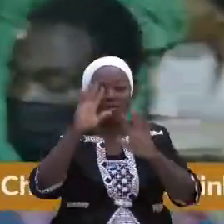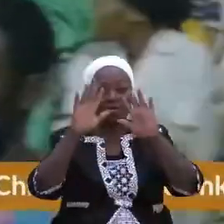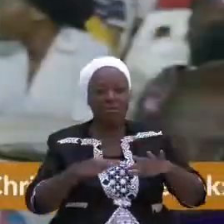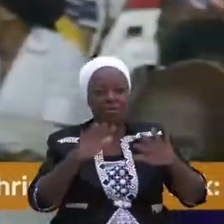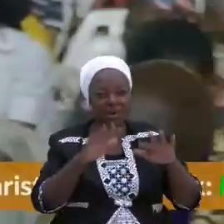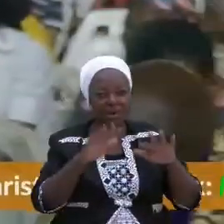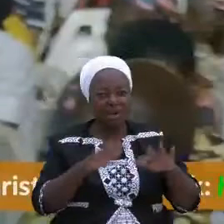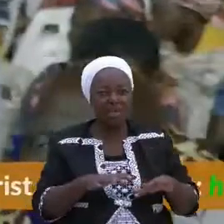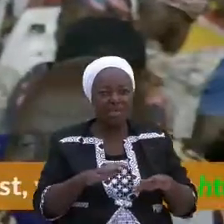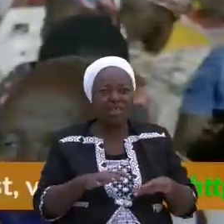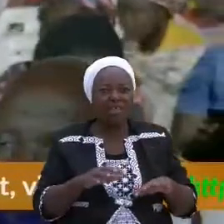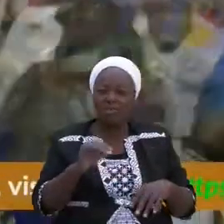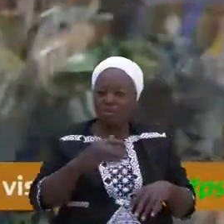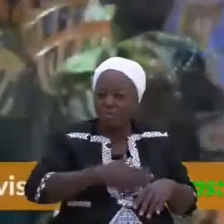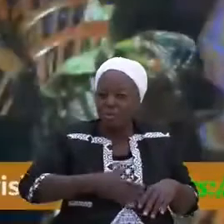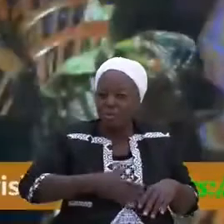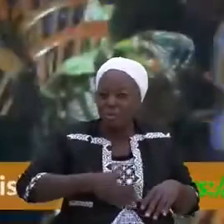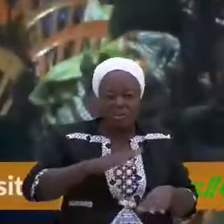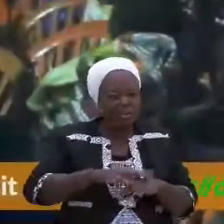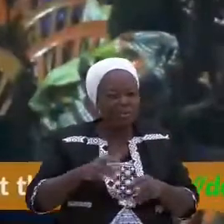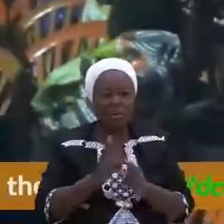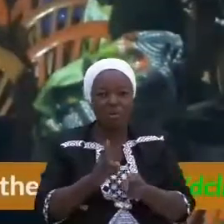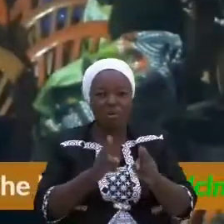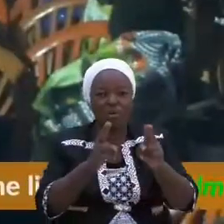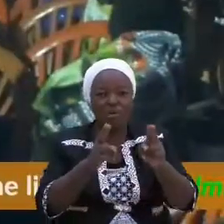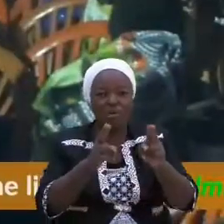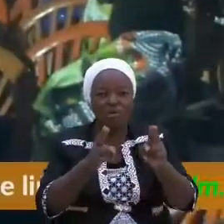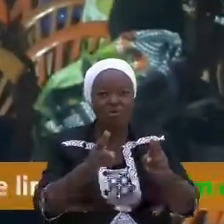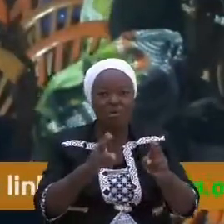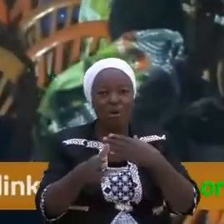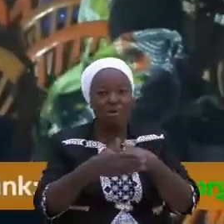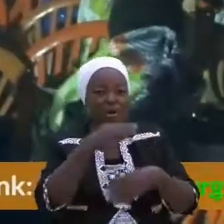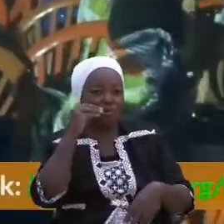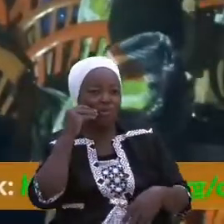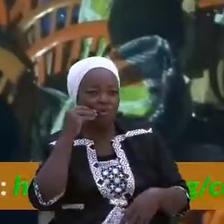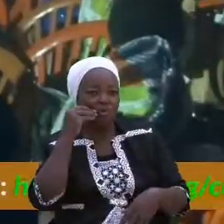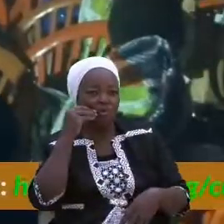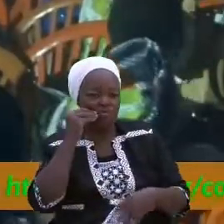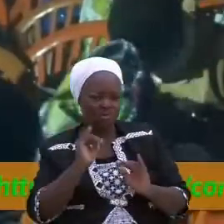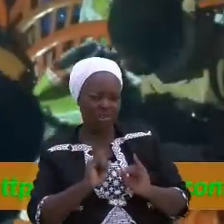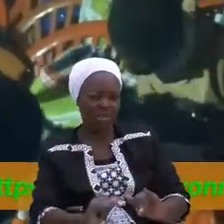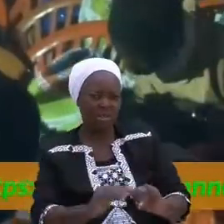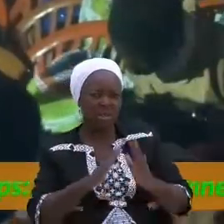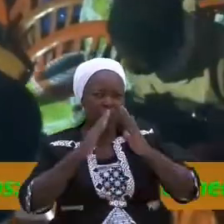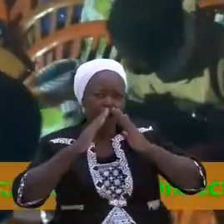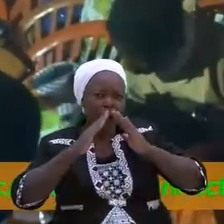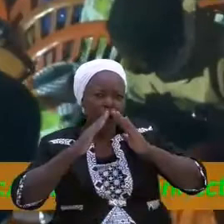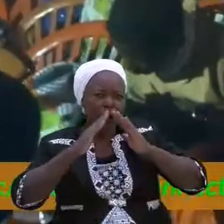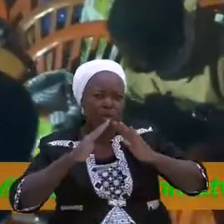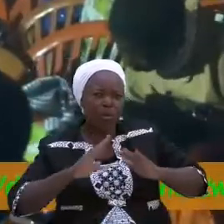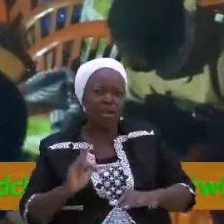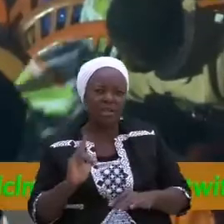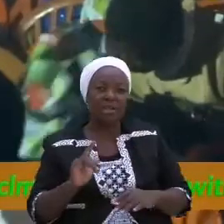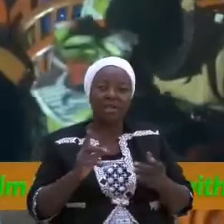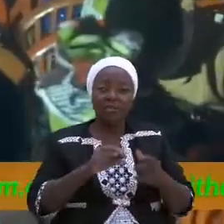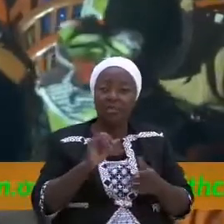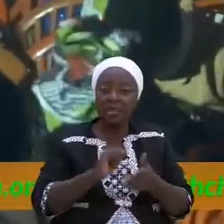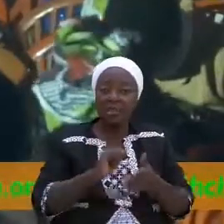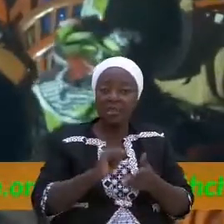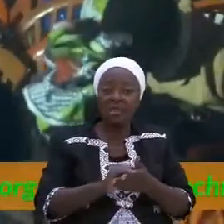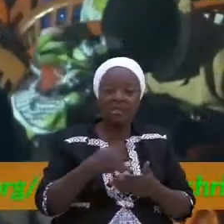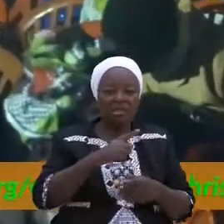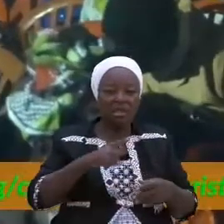the boss stay where you are get all the prayers have faith